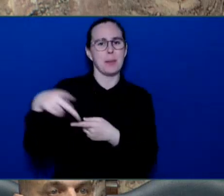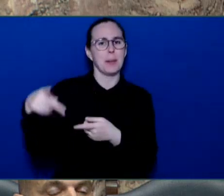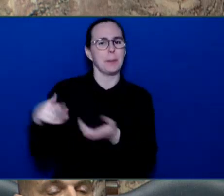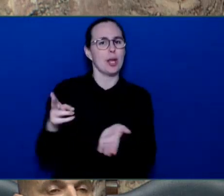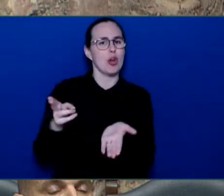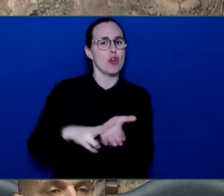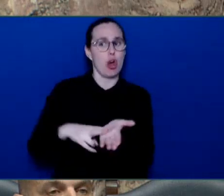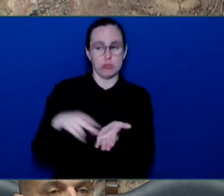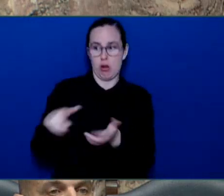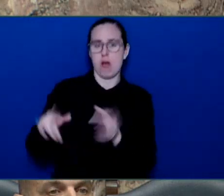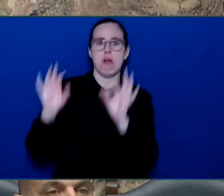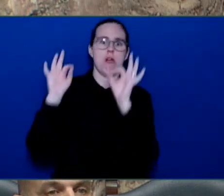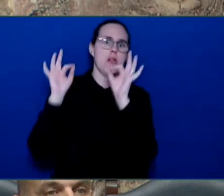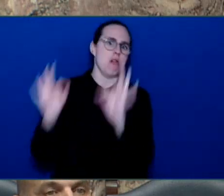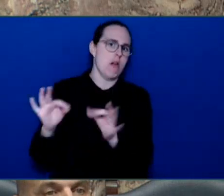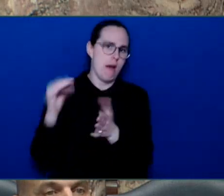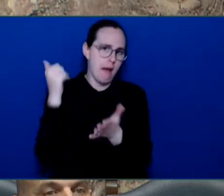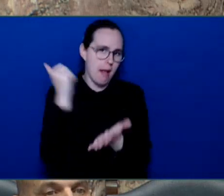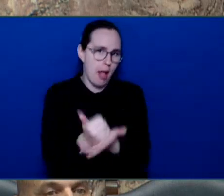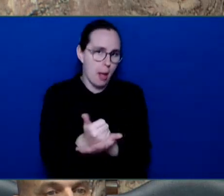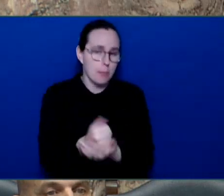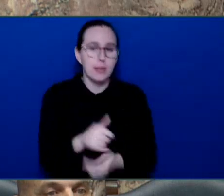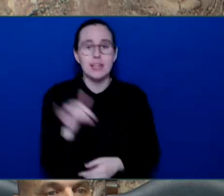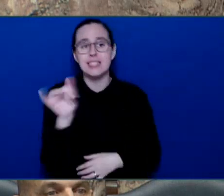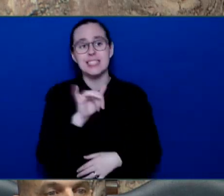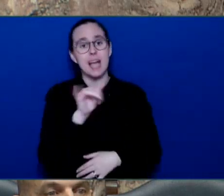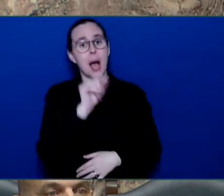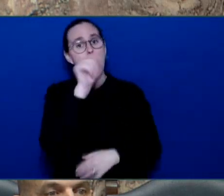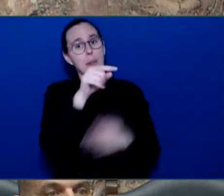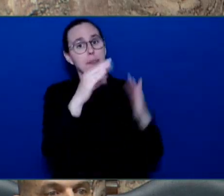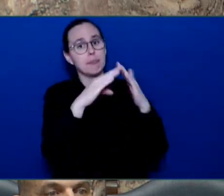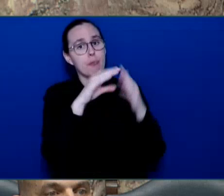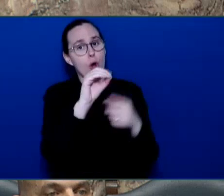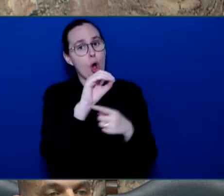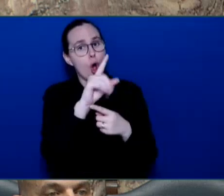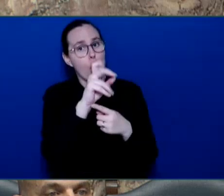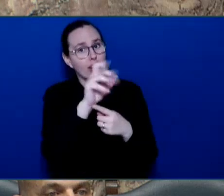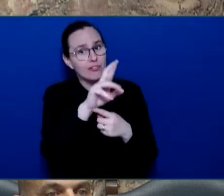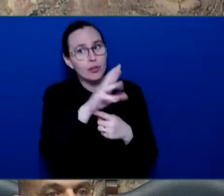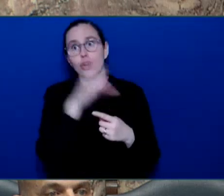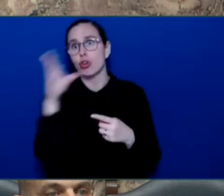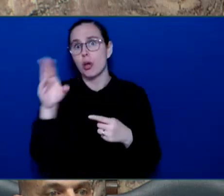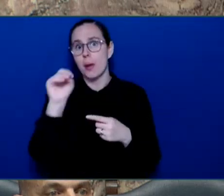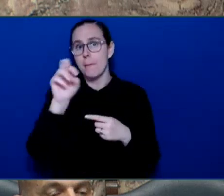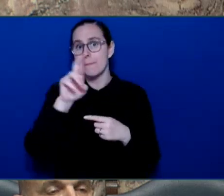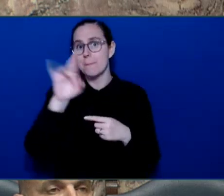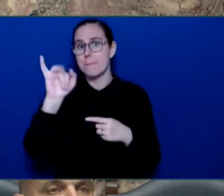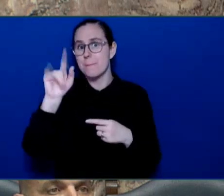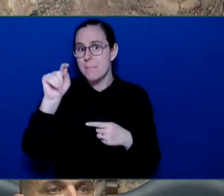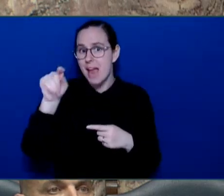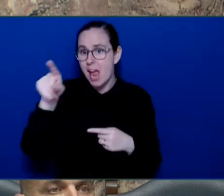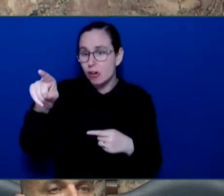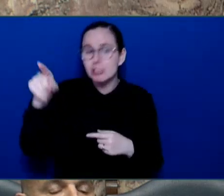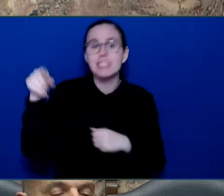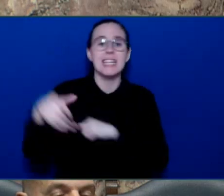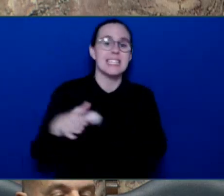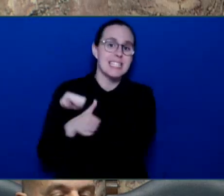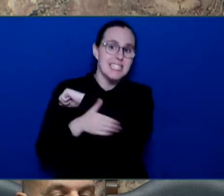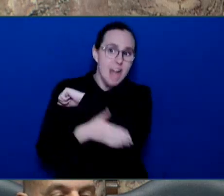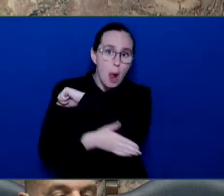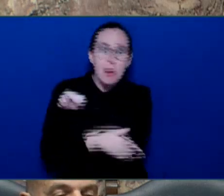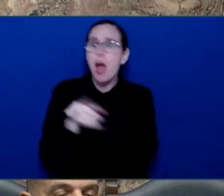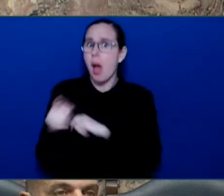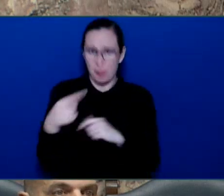support communities in BC. So, Honourable Speaker, I would say we've discussed the issue of the closure of the Williams